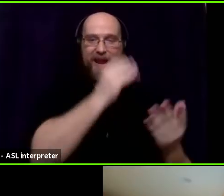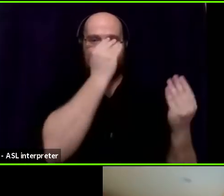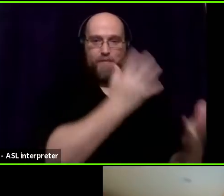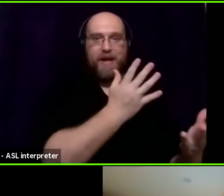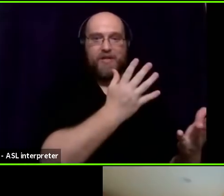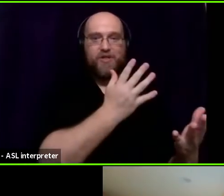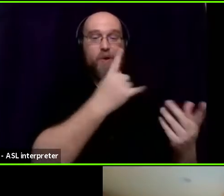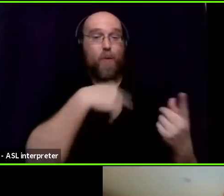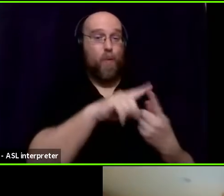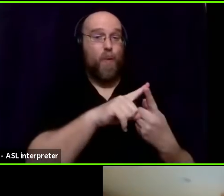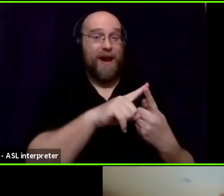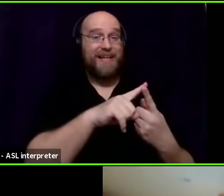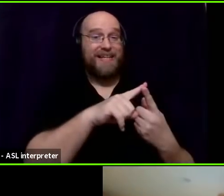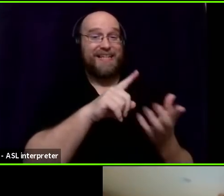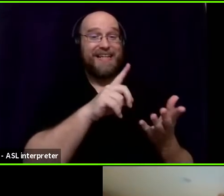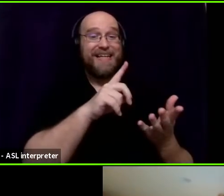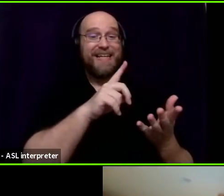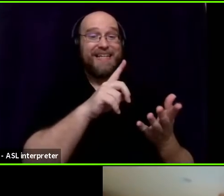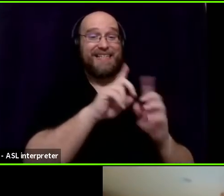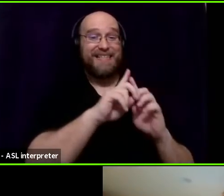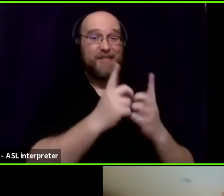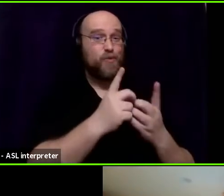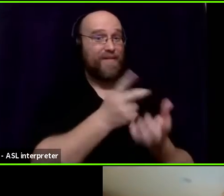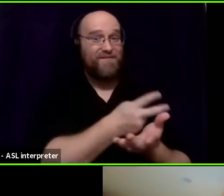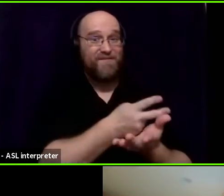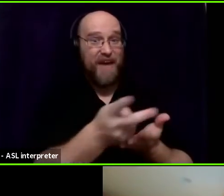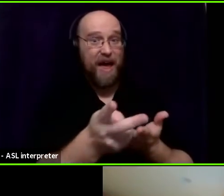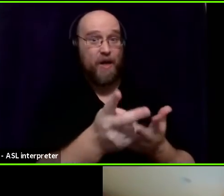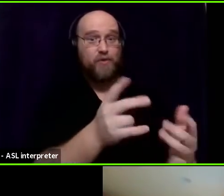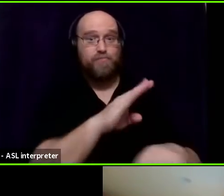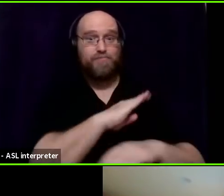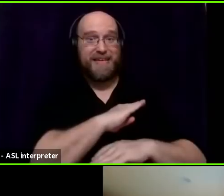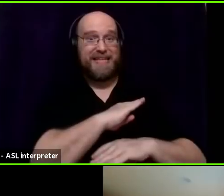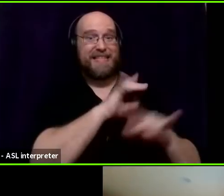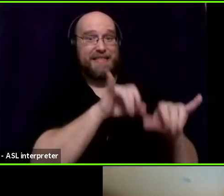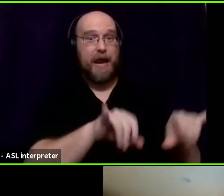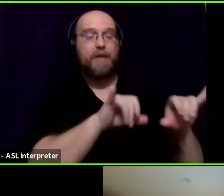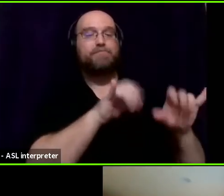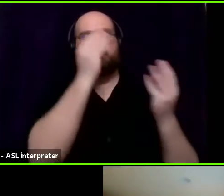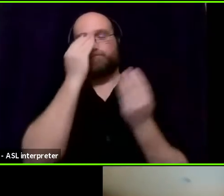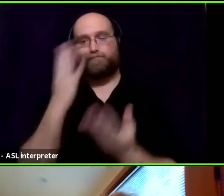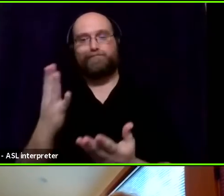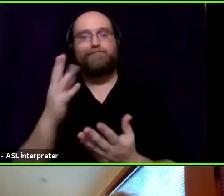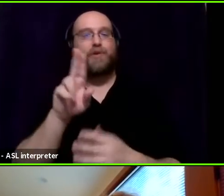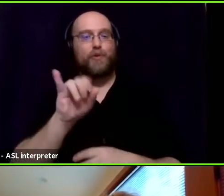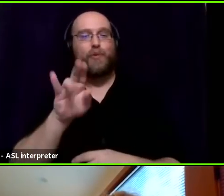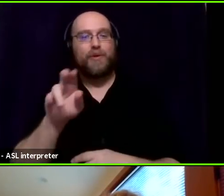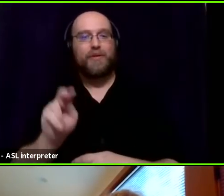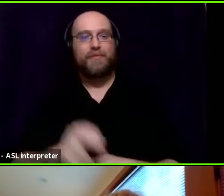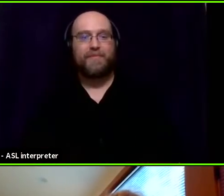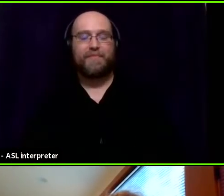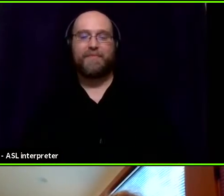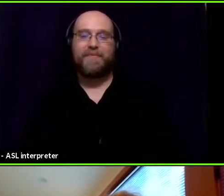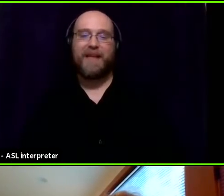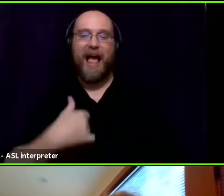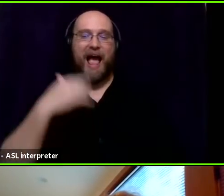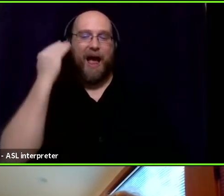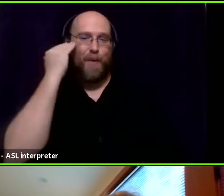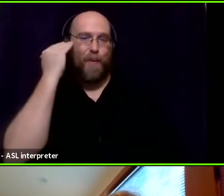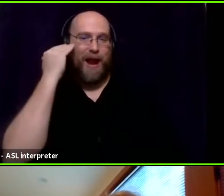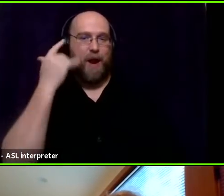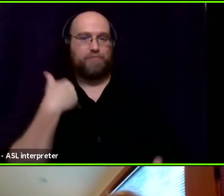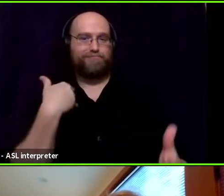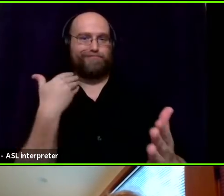district is failing to meet those standards. Thanks, Jen. I'm aware that we're coming up on our